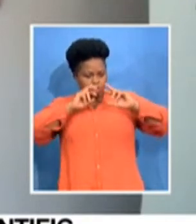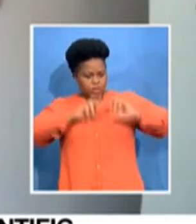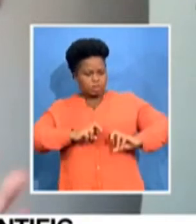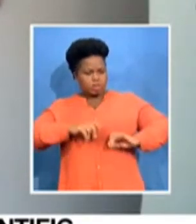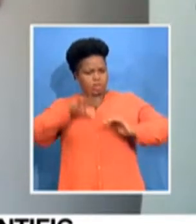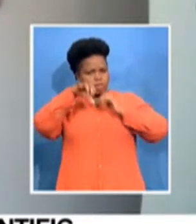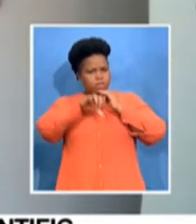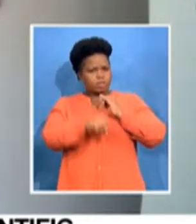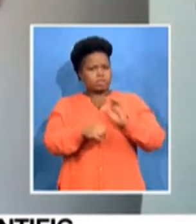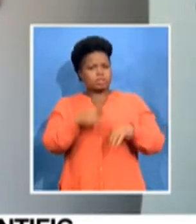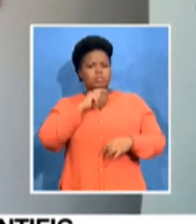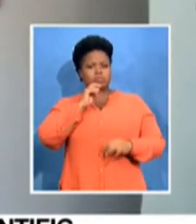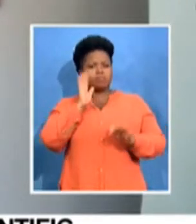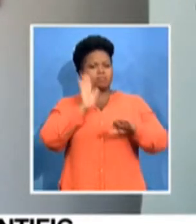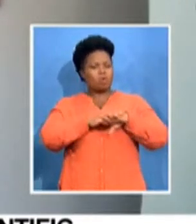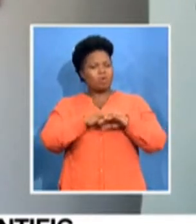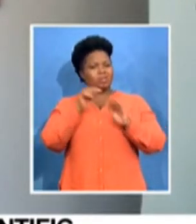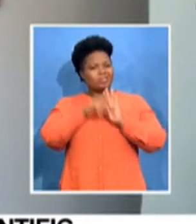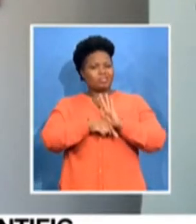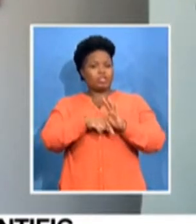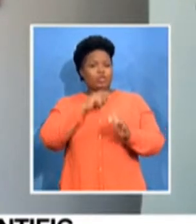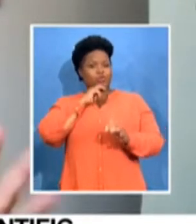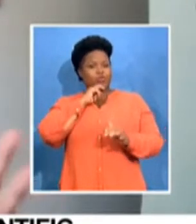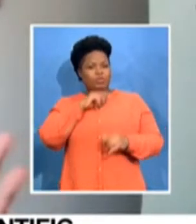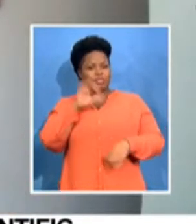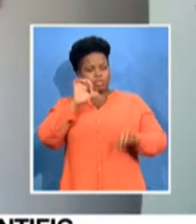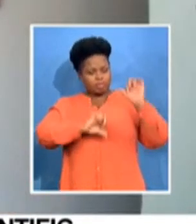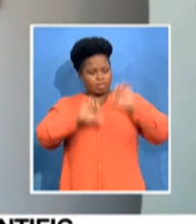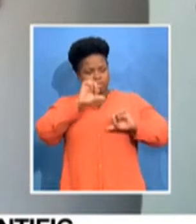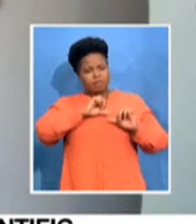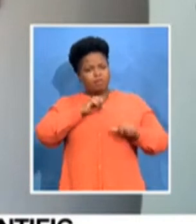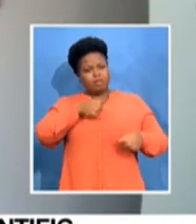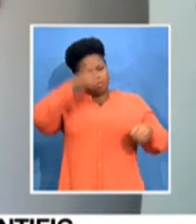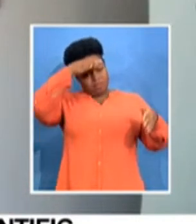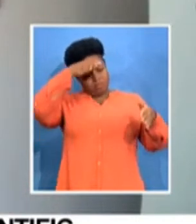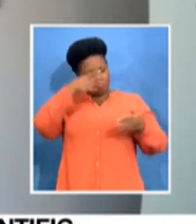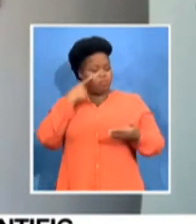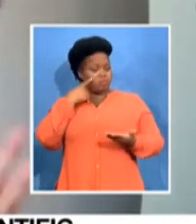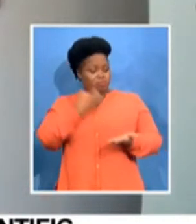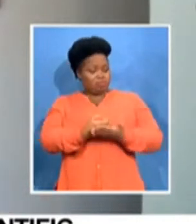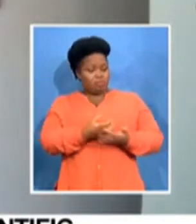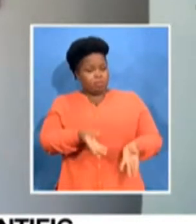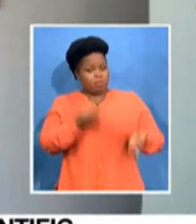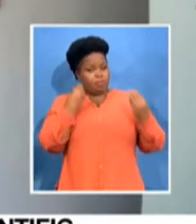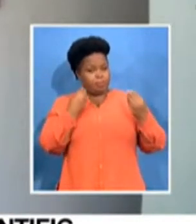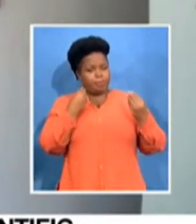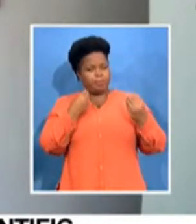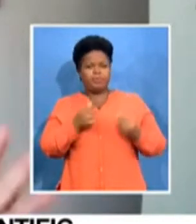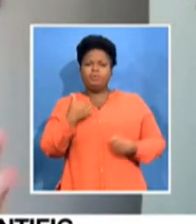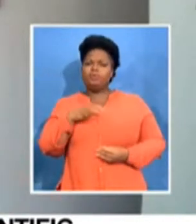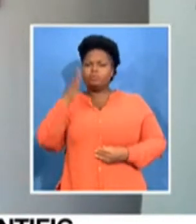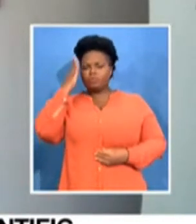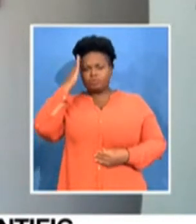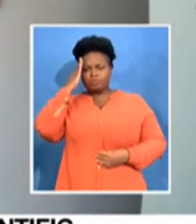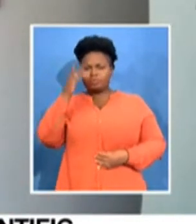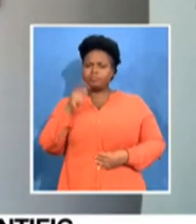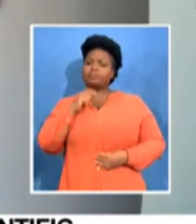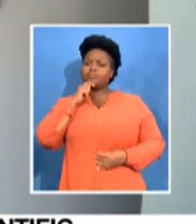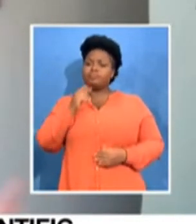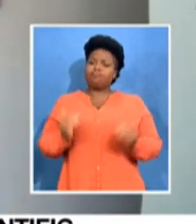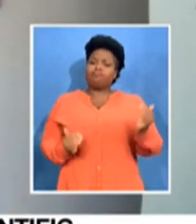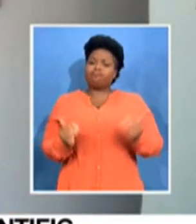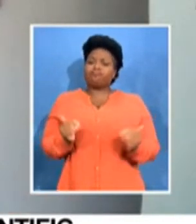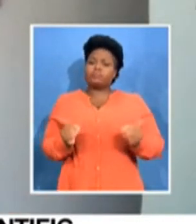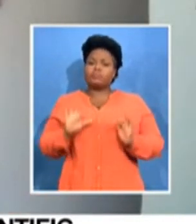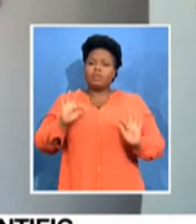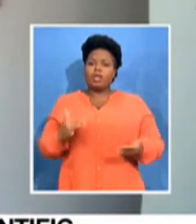the scientific knowledge that we have to understand, but potentially to try to control the pandemic or to develop